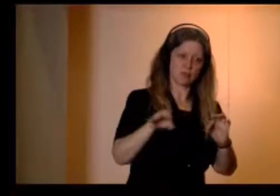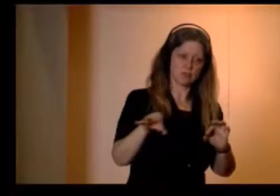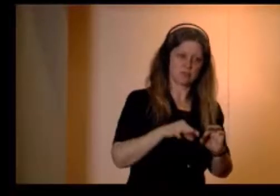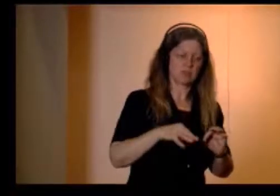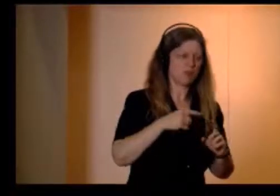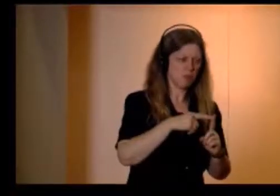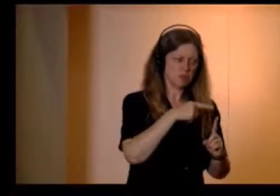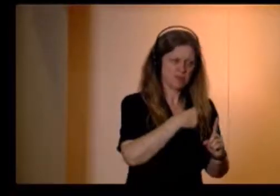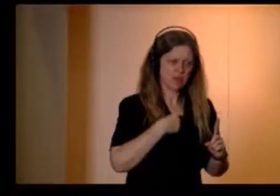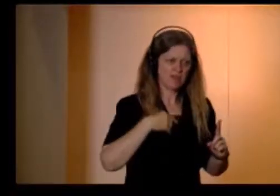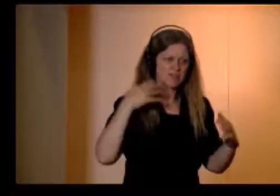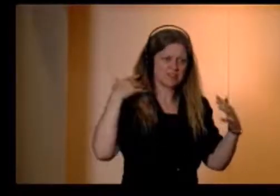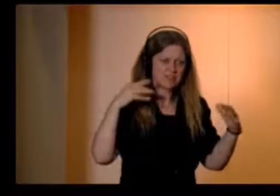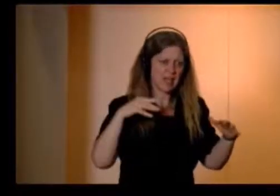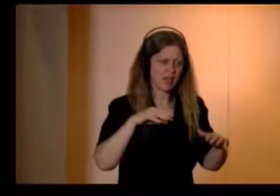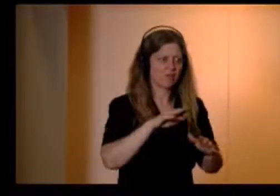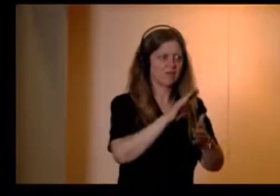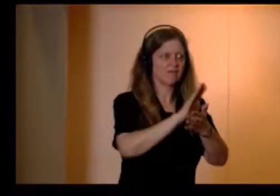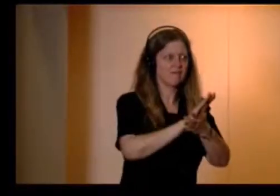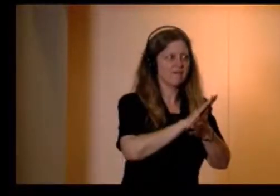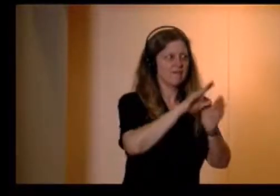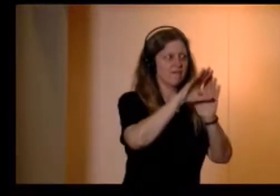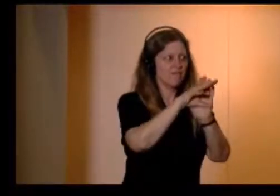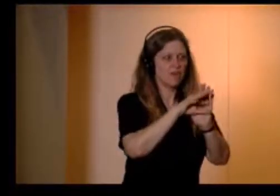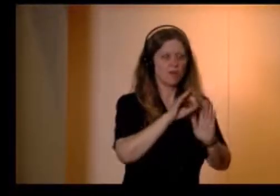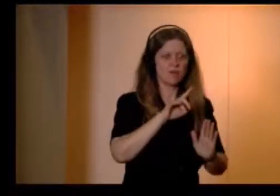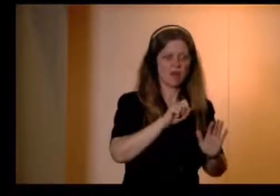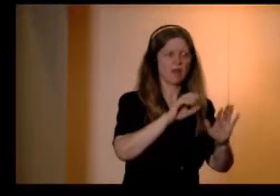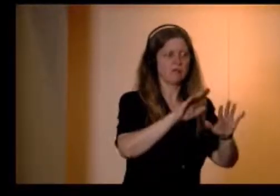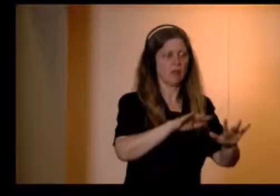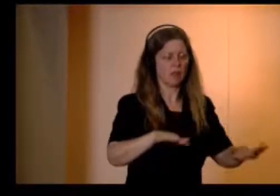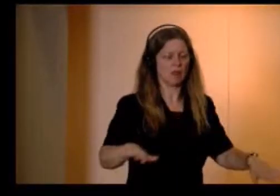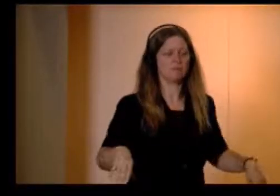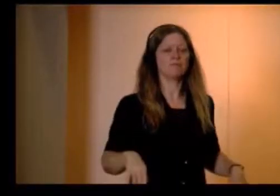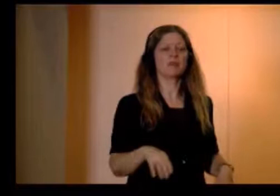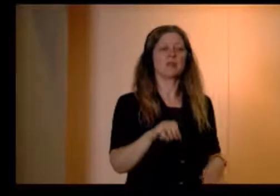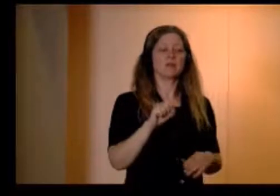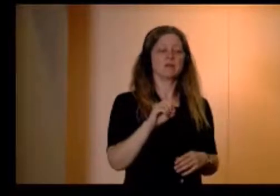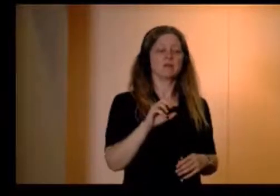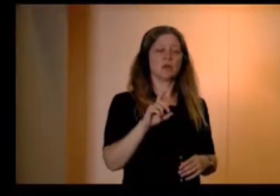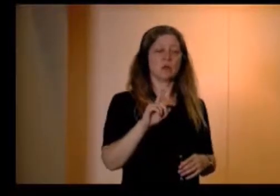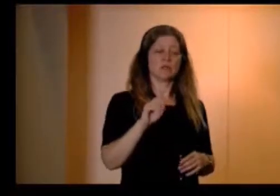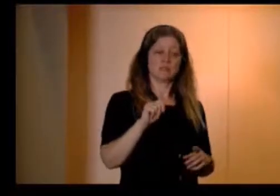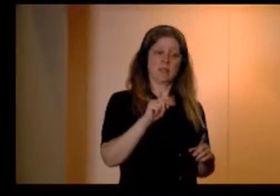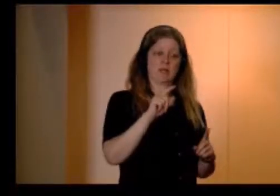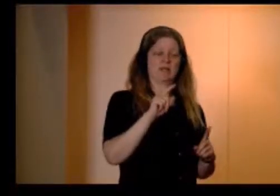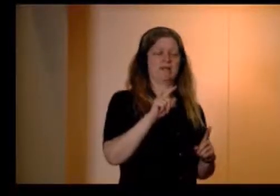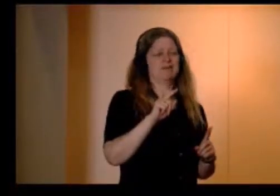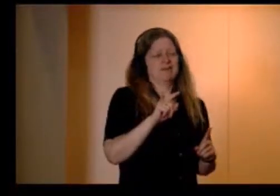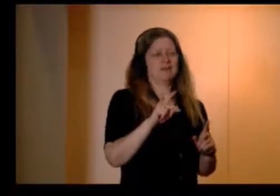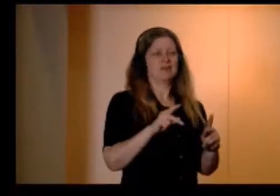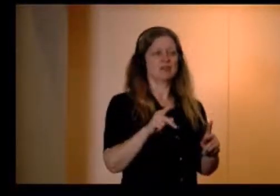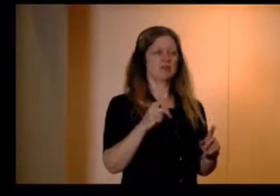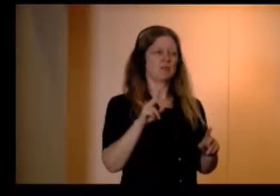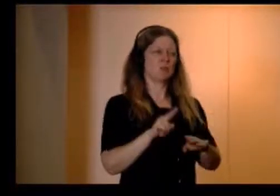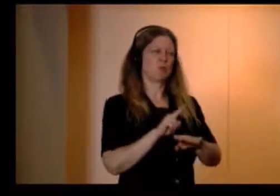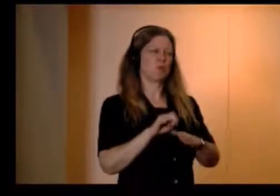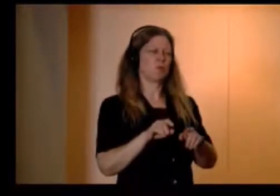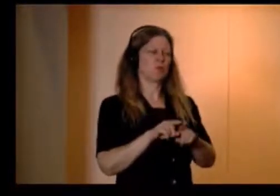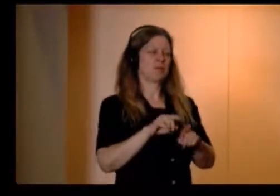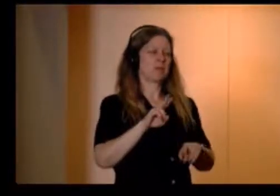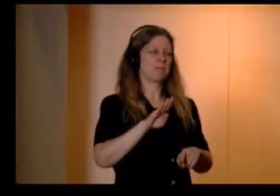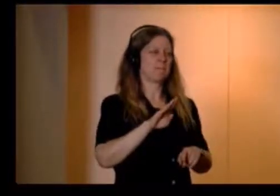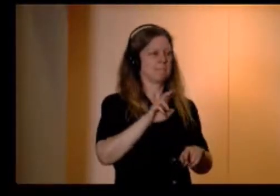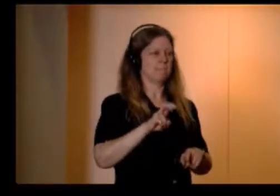things. And so data these days has become something that is a buzzword a little bit. I even hear commercials